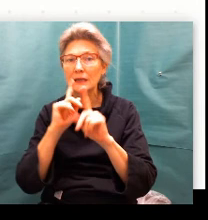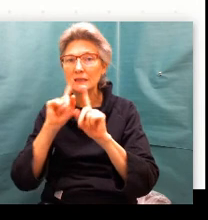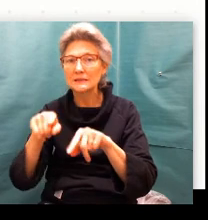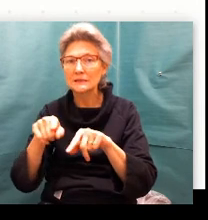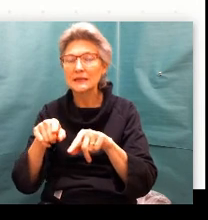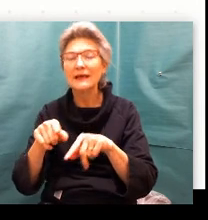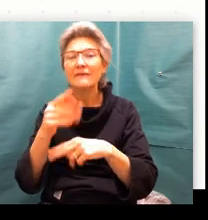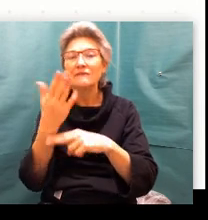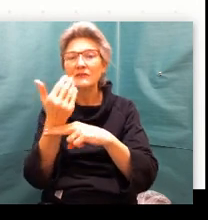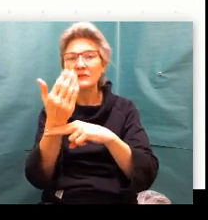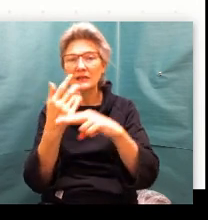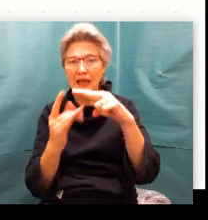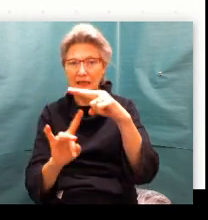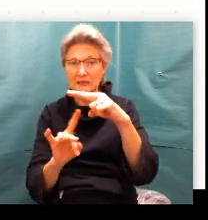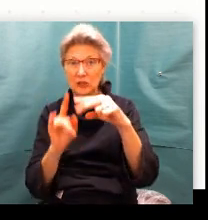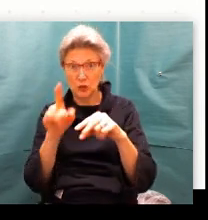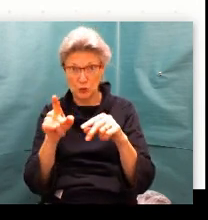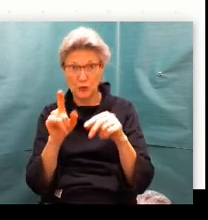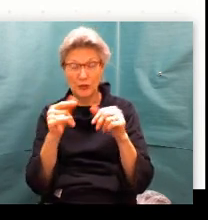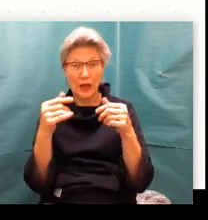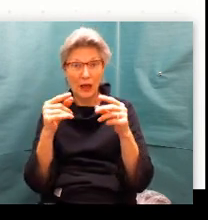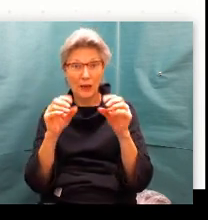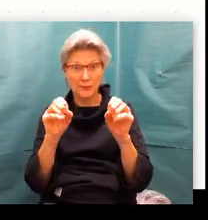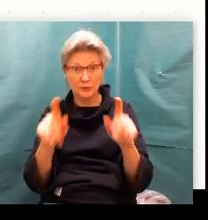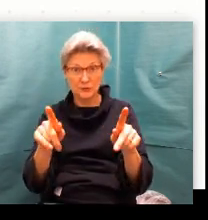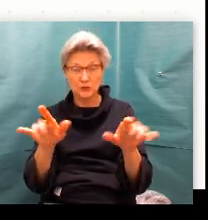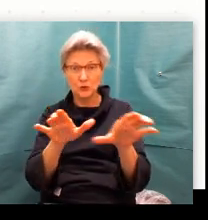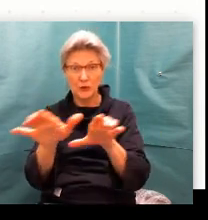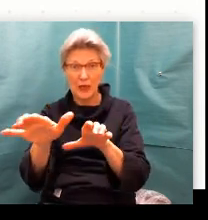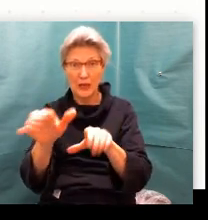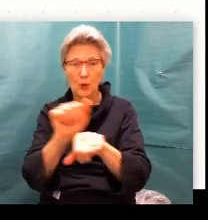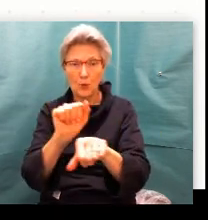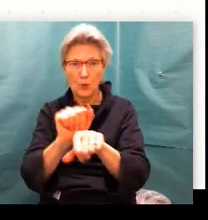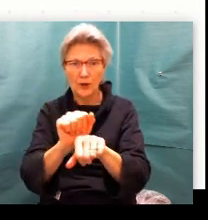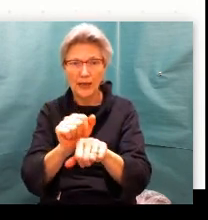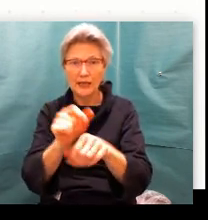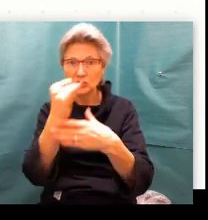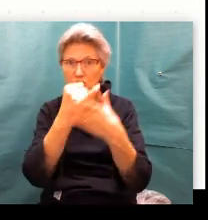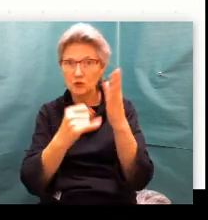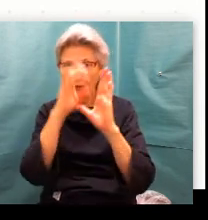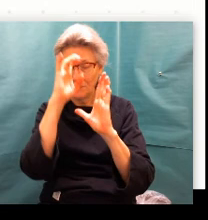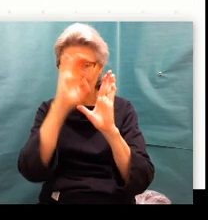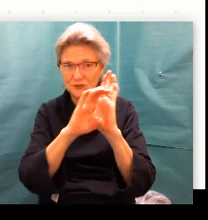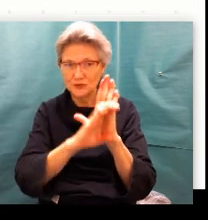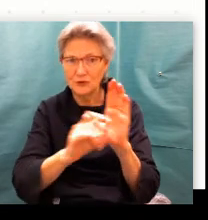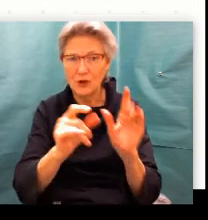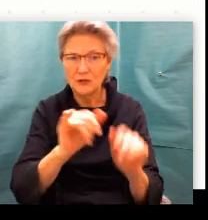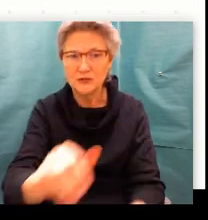15/8. So now you're going to get a chance to do that and also to draw a model.